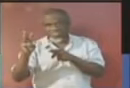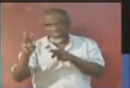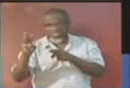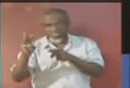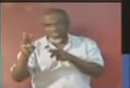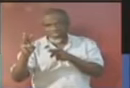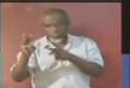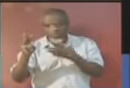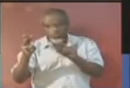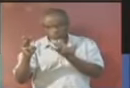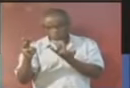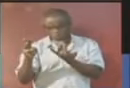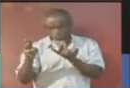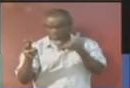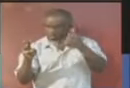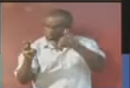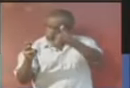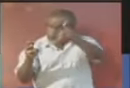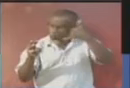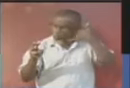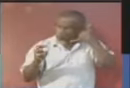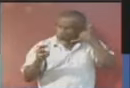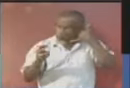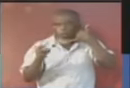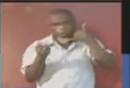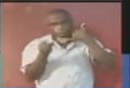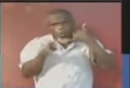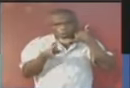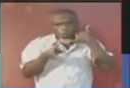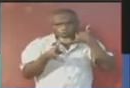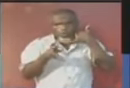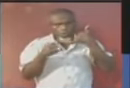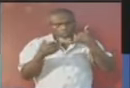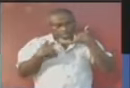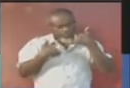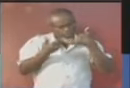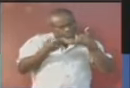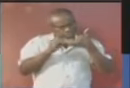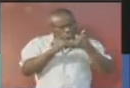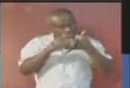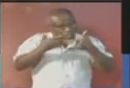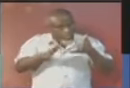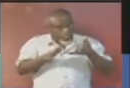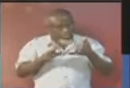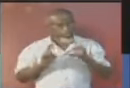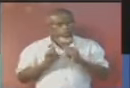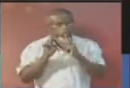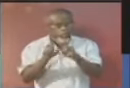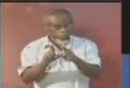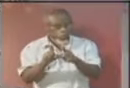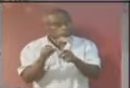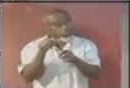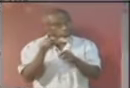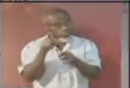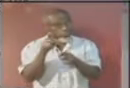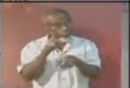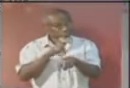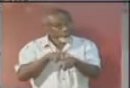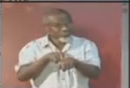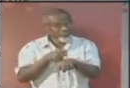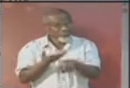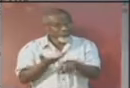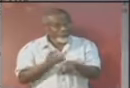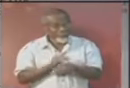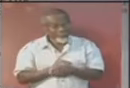wait for a call? Or do those persons go on the date that they would have initially been given? Yeah, sure. So with regards